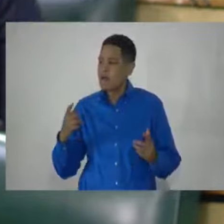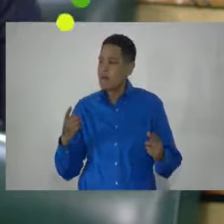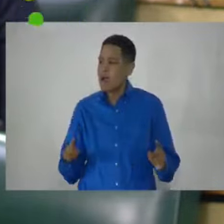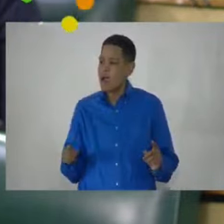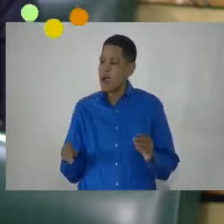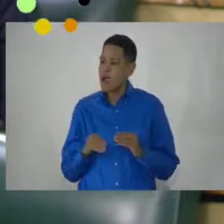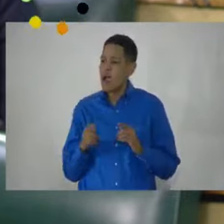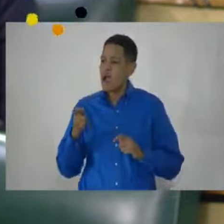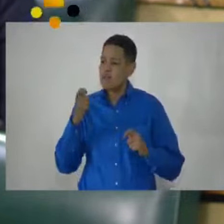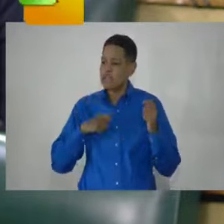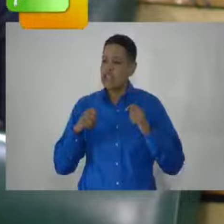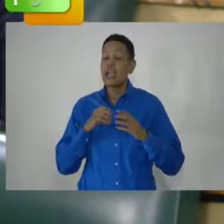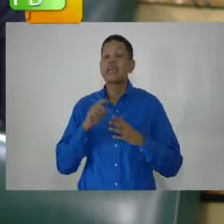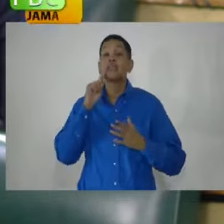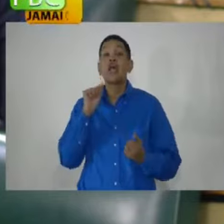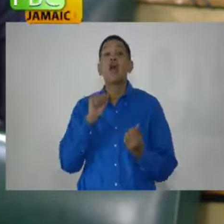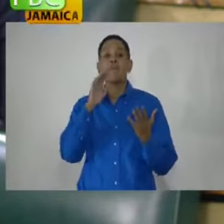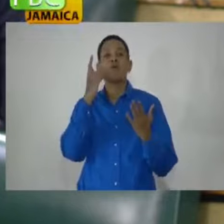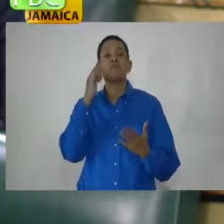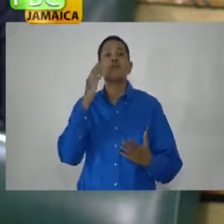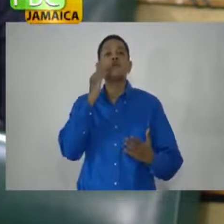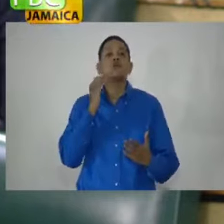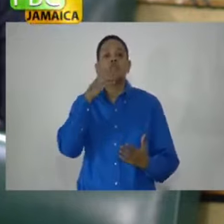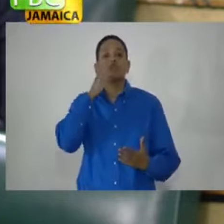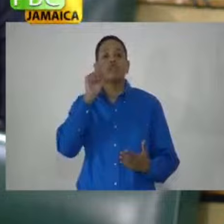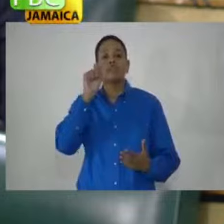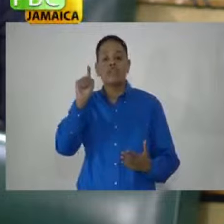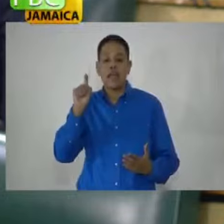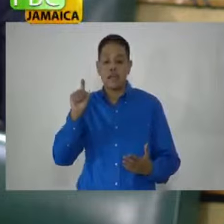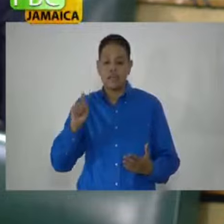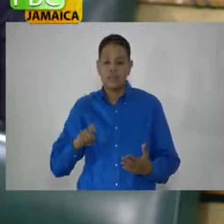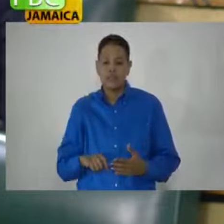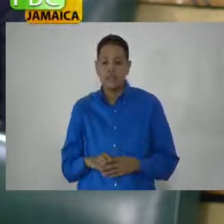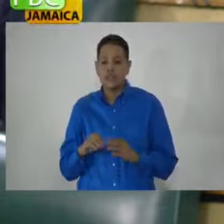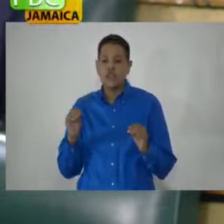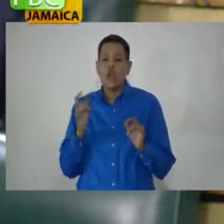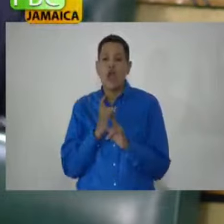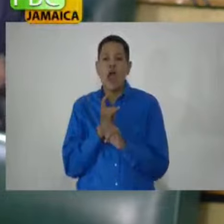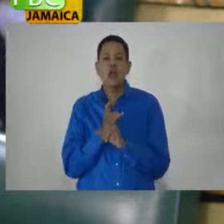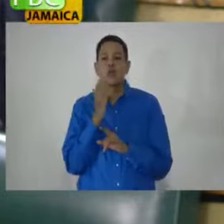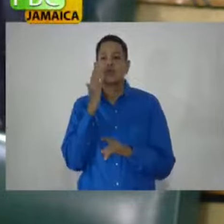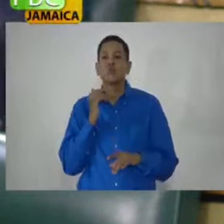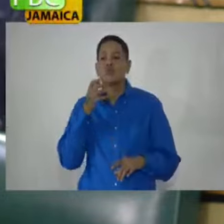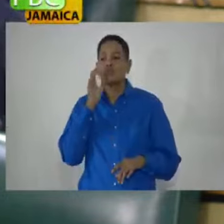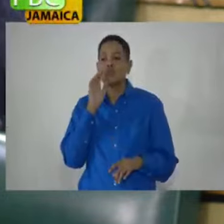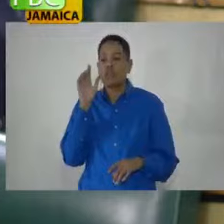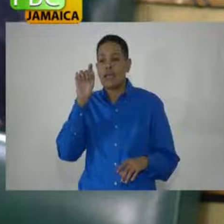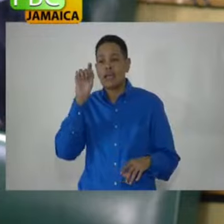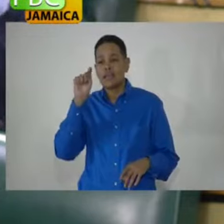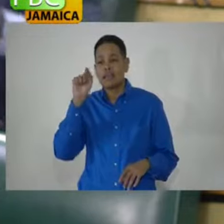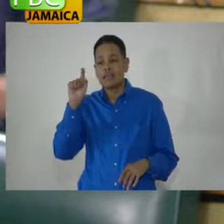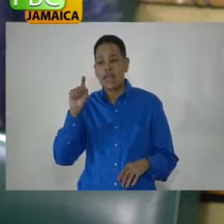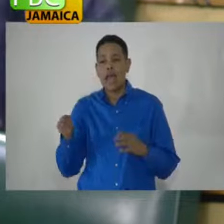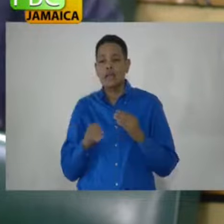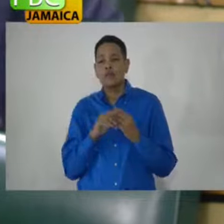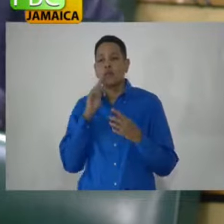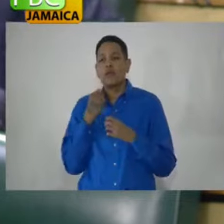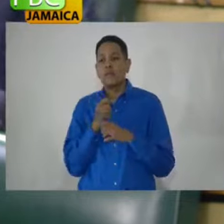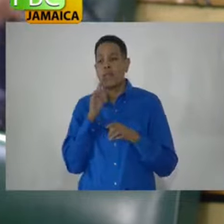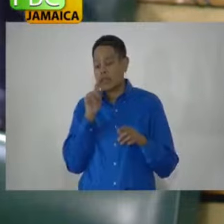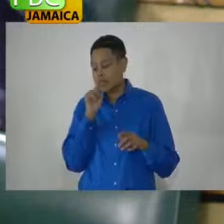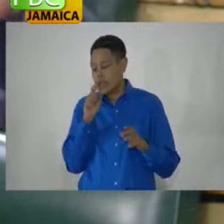of a change in the approach to the SCT on non-alcoholic sweetened beverages that will make the